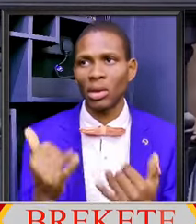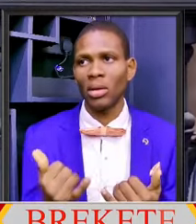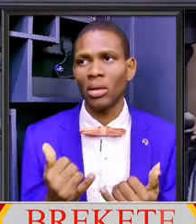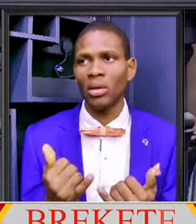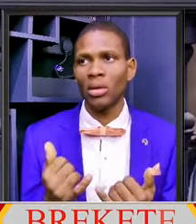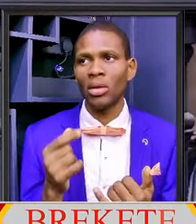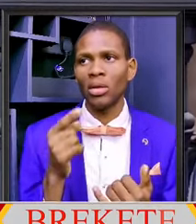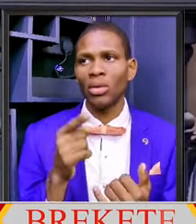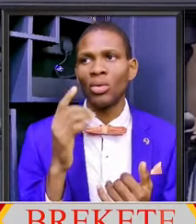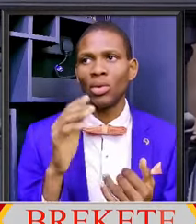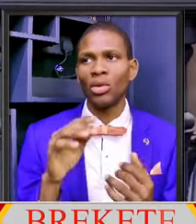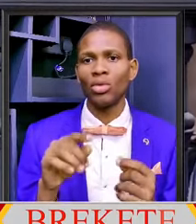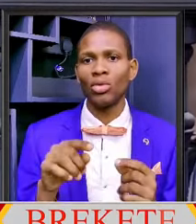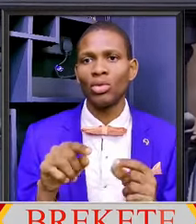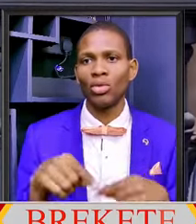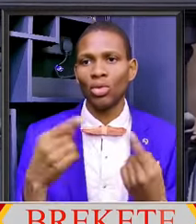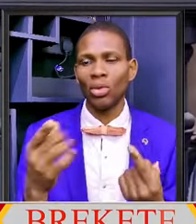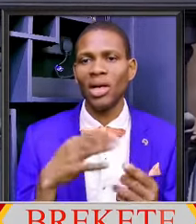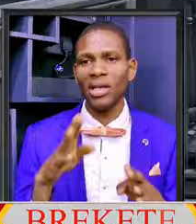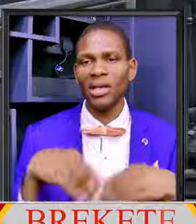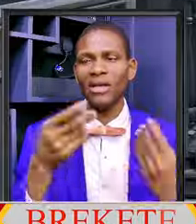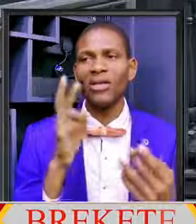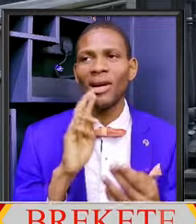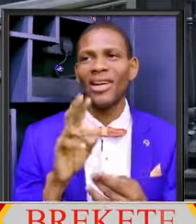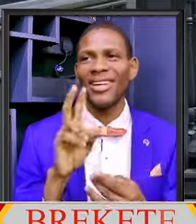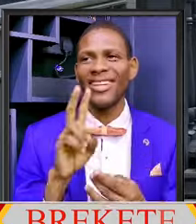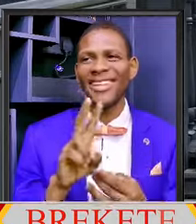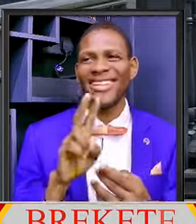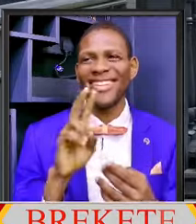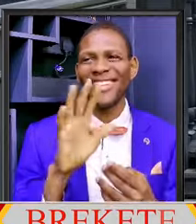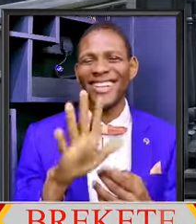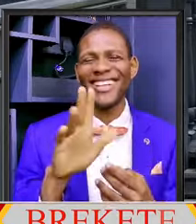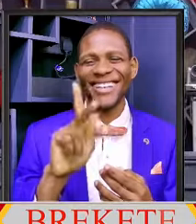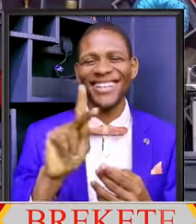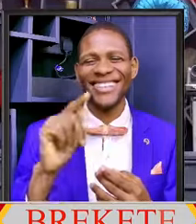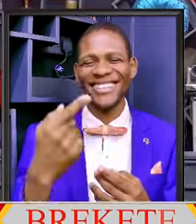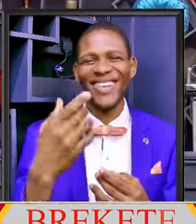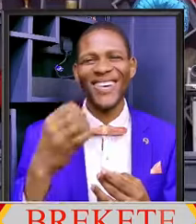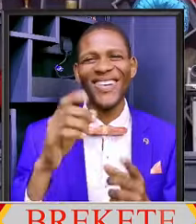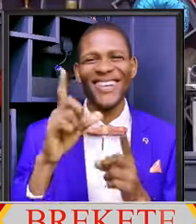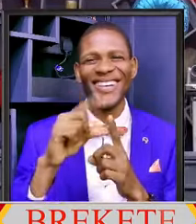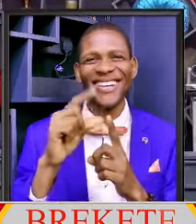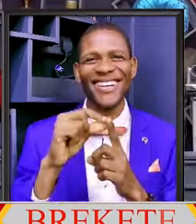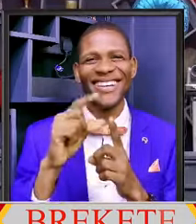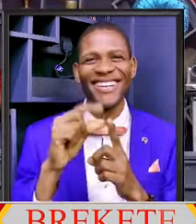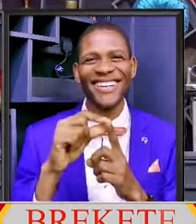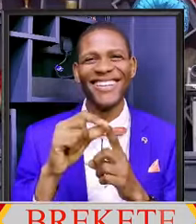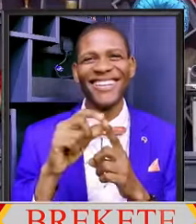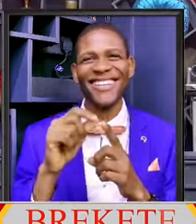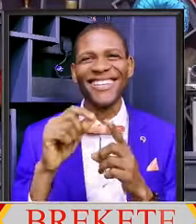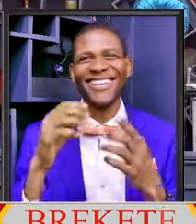yes, when I go carry 25 kg of rice, go give them. Yeah.